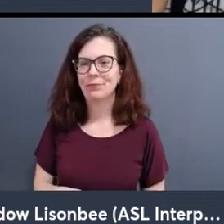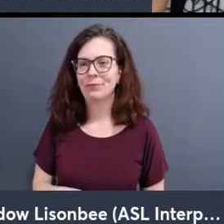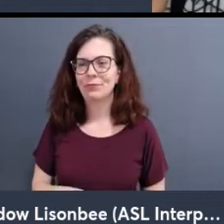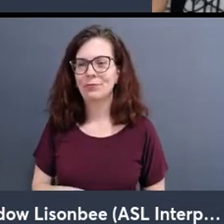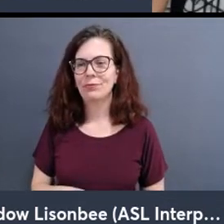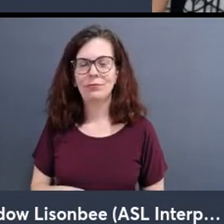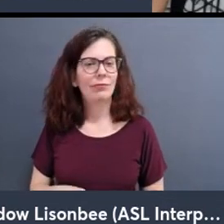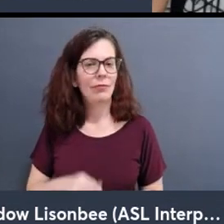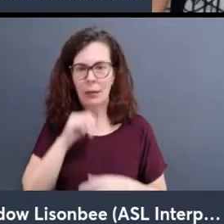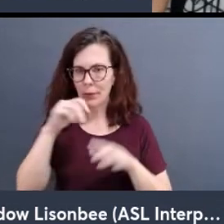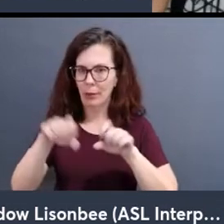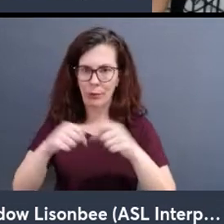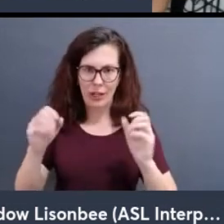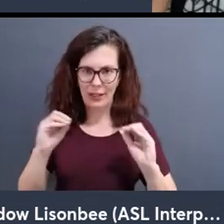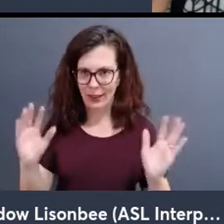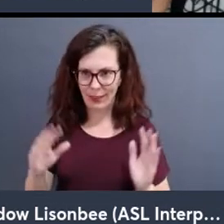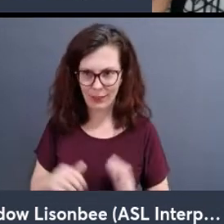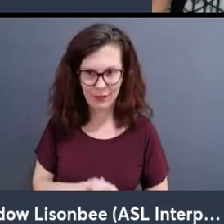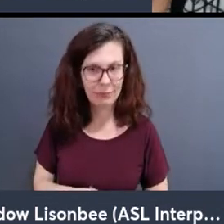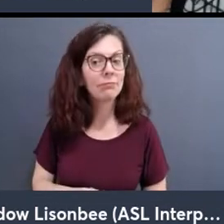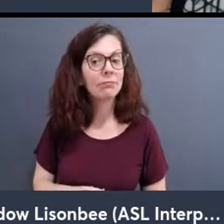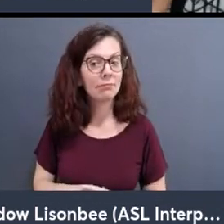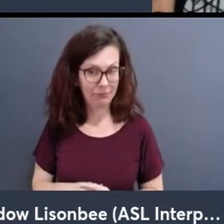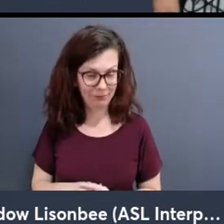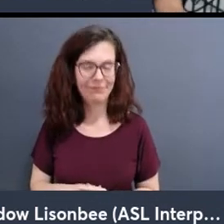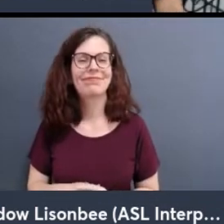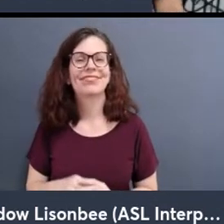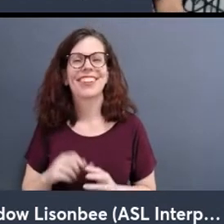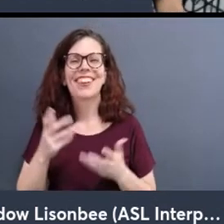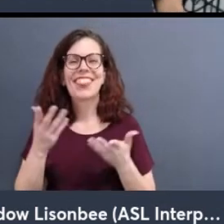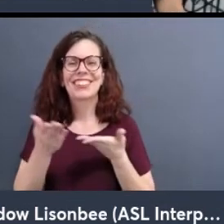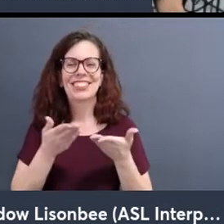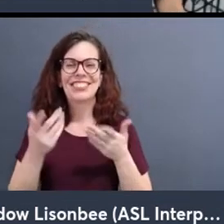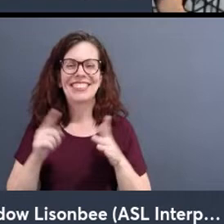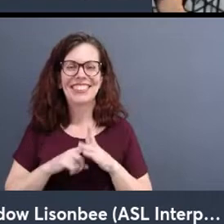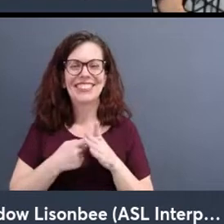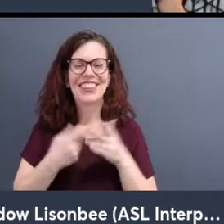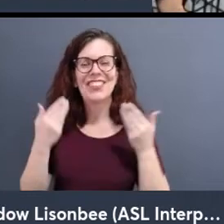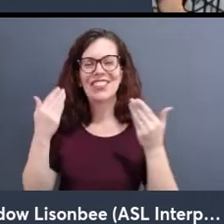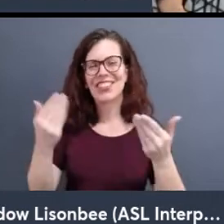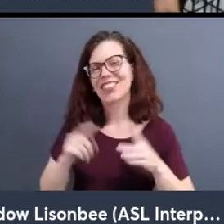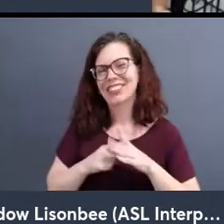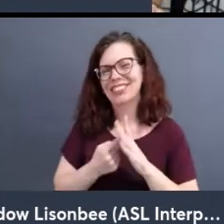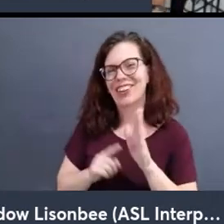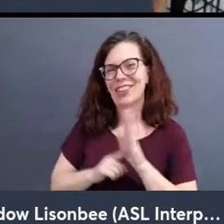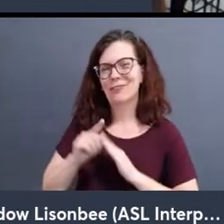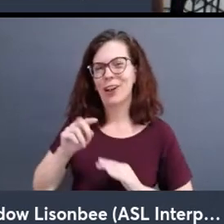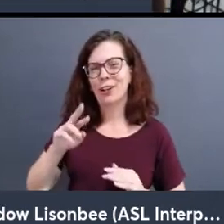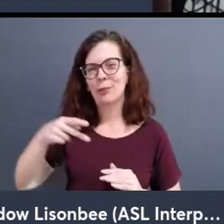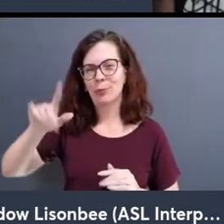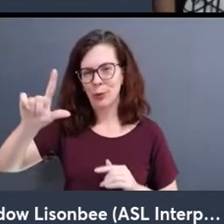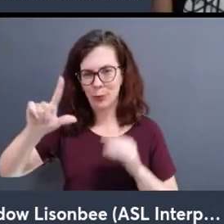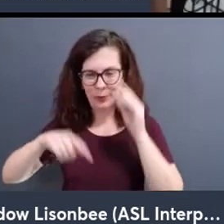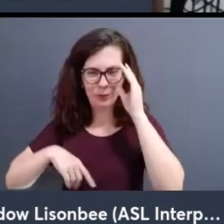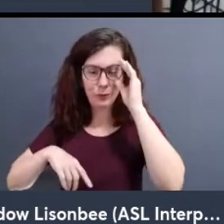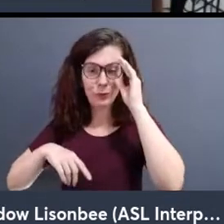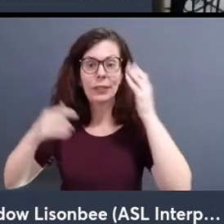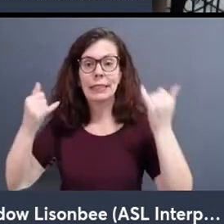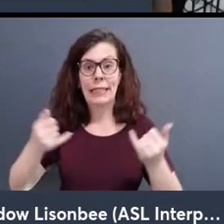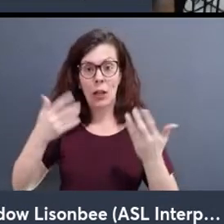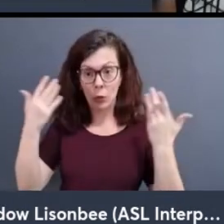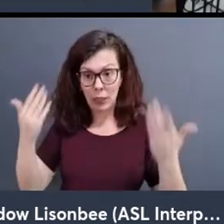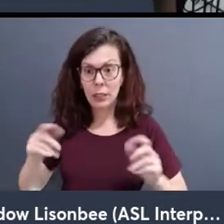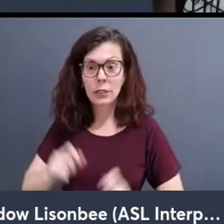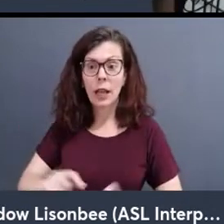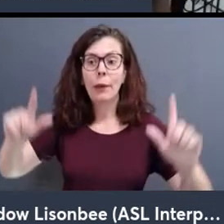going to break anything. And after those services start, we're going to go ahead and start our Rocket Pool. And once Rocket Pool goes up,